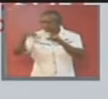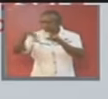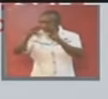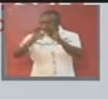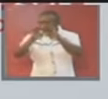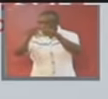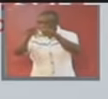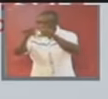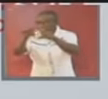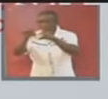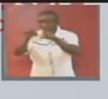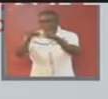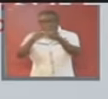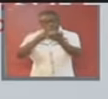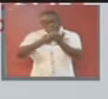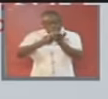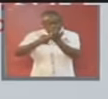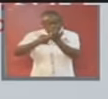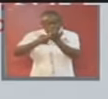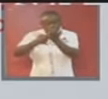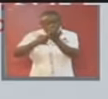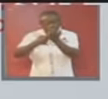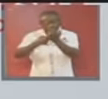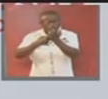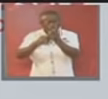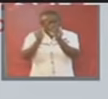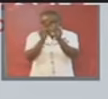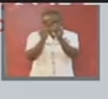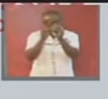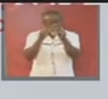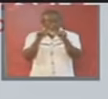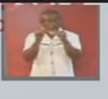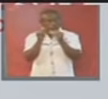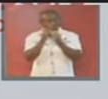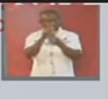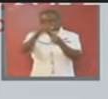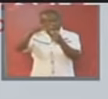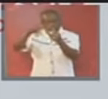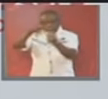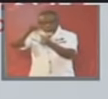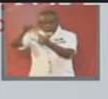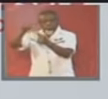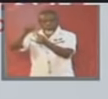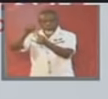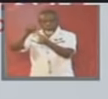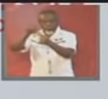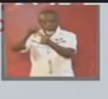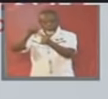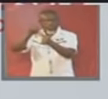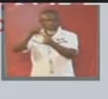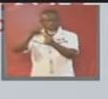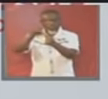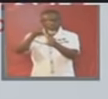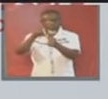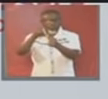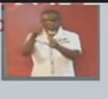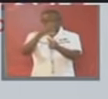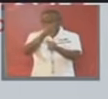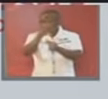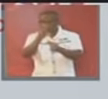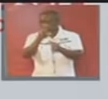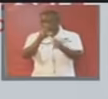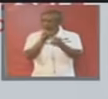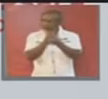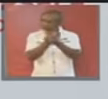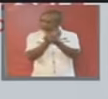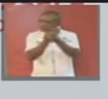to reach out to any other CMO for technical advice, support, advice, that is freely shared amongst the CMOs. At